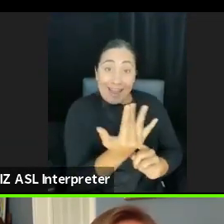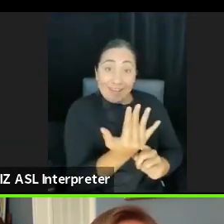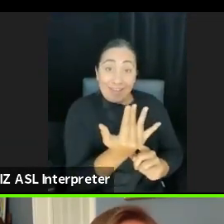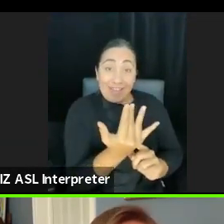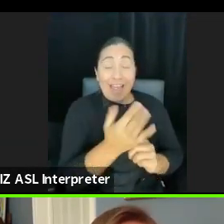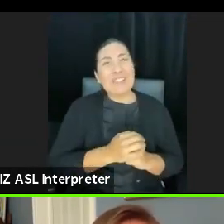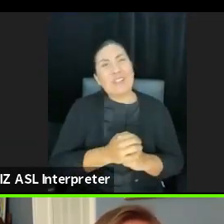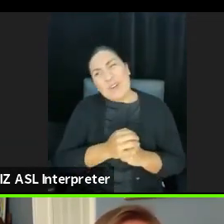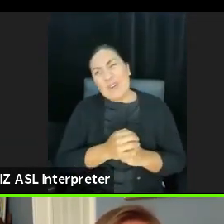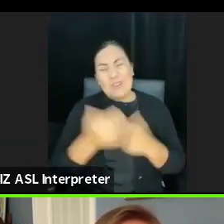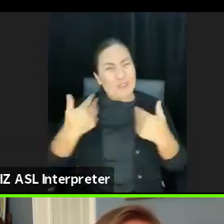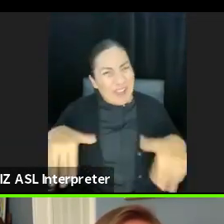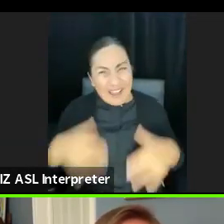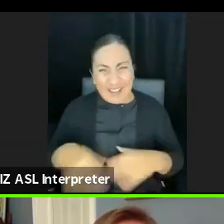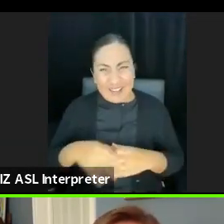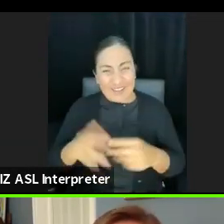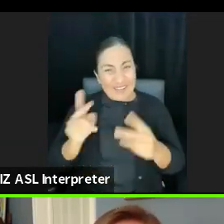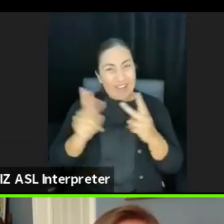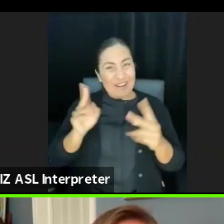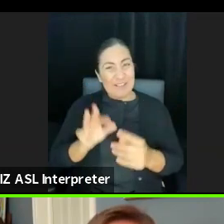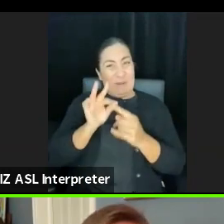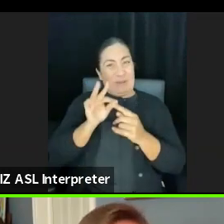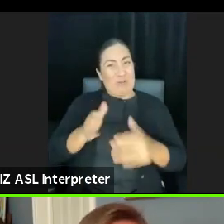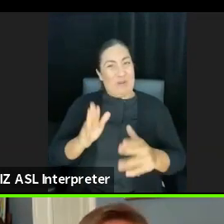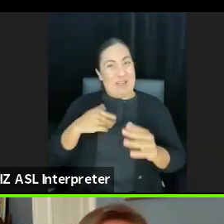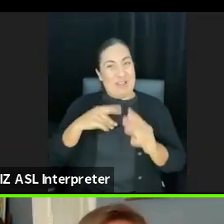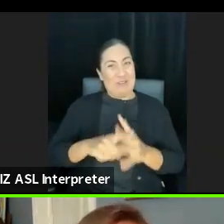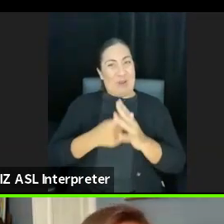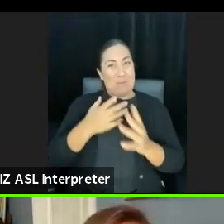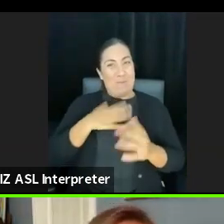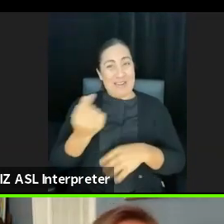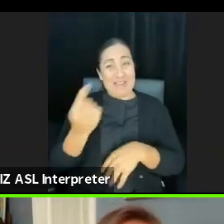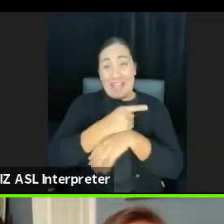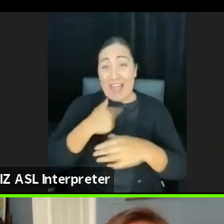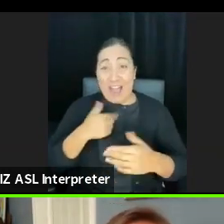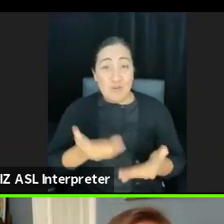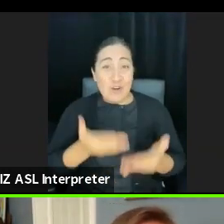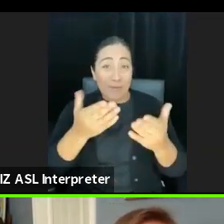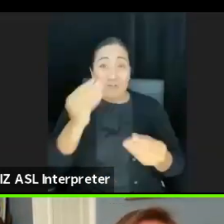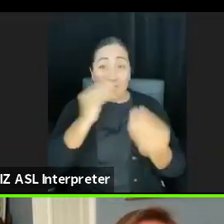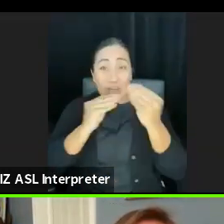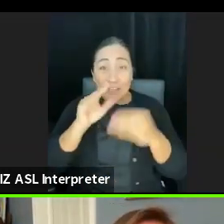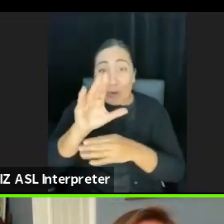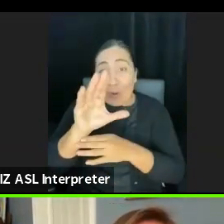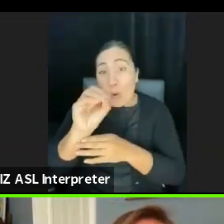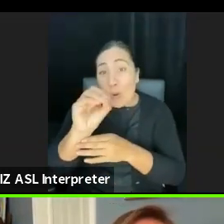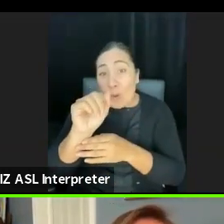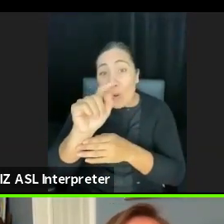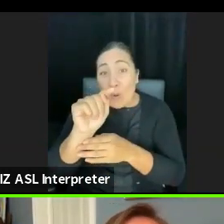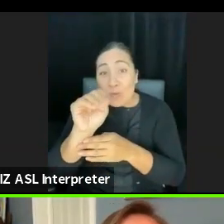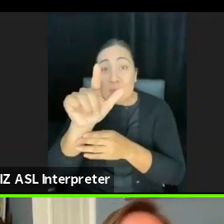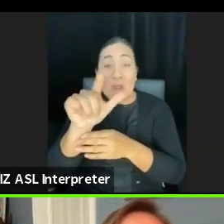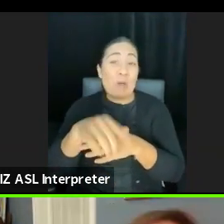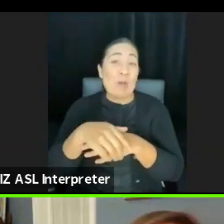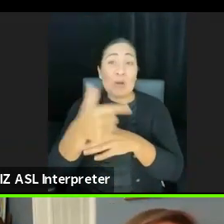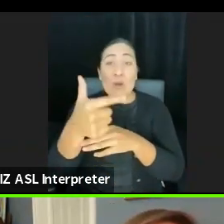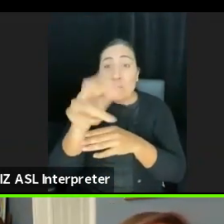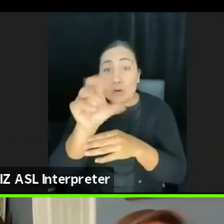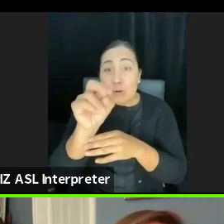a special way to start the day. I highly recommend eating your oatmeal or cereal or granola or whatever you're eating over